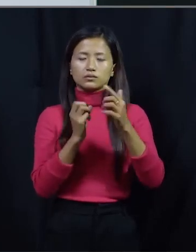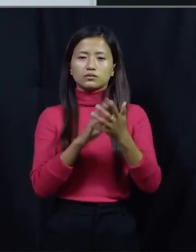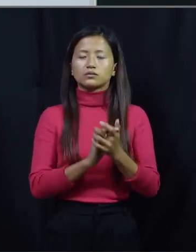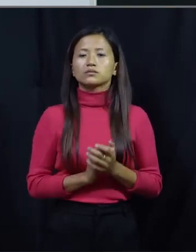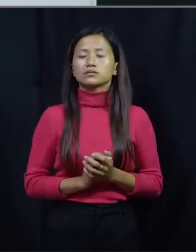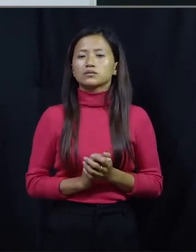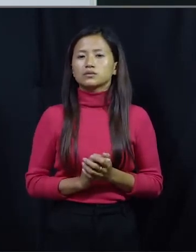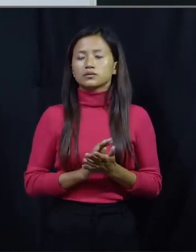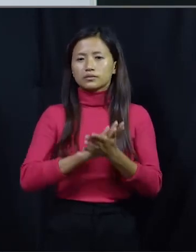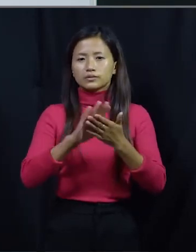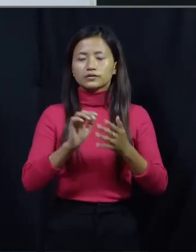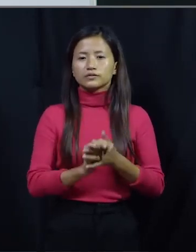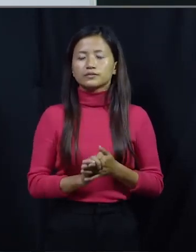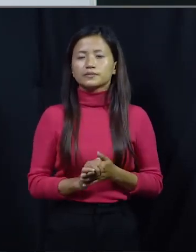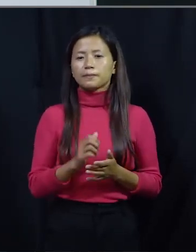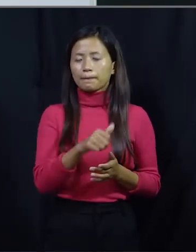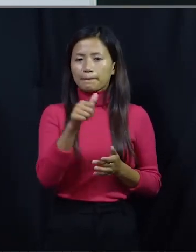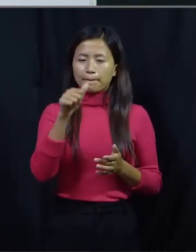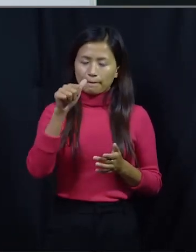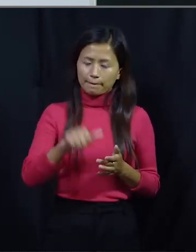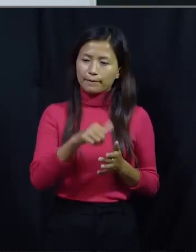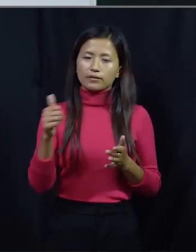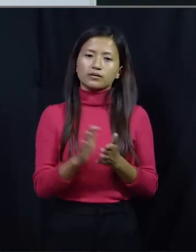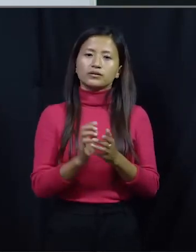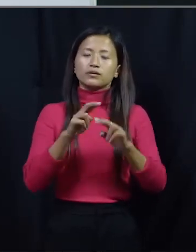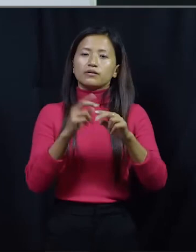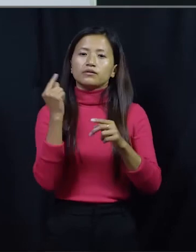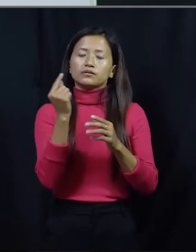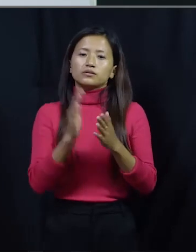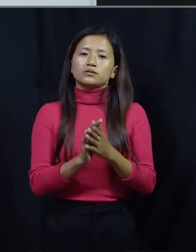So in that way we have to prove it for other functions like fx equal to 3x